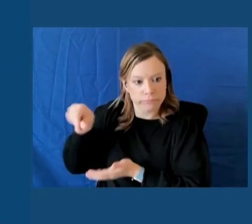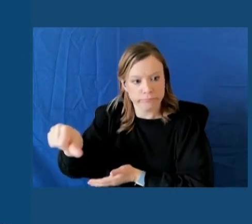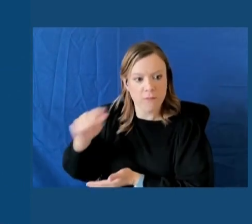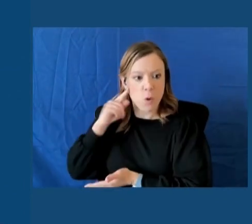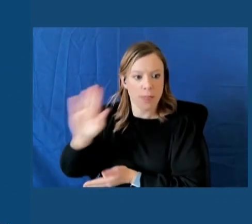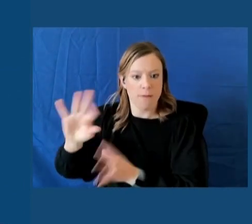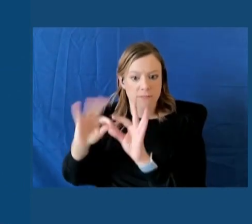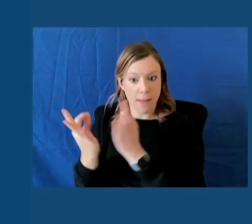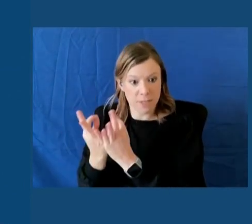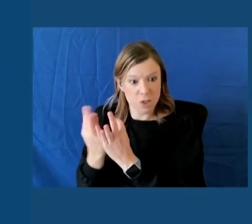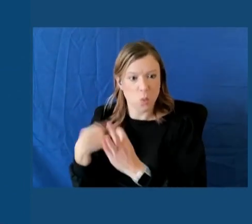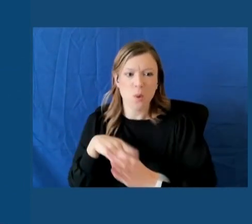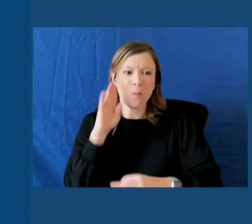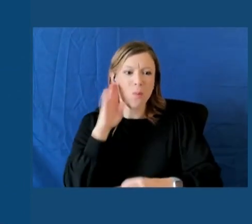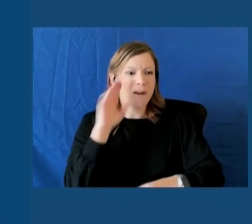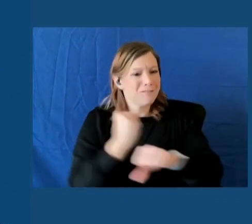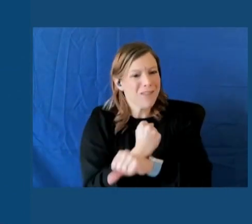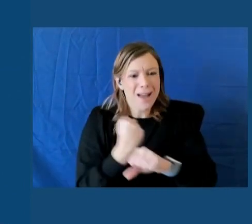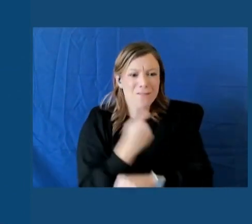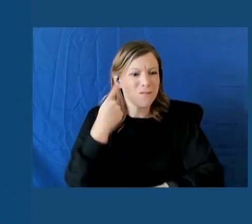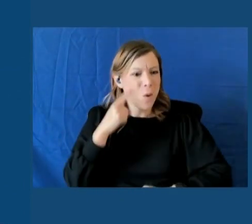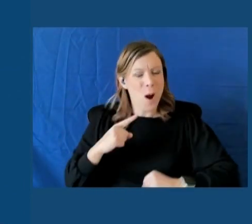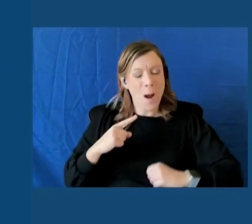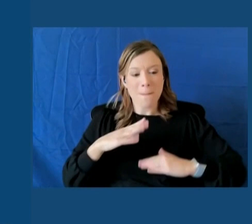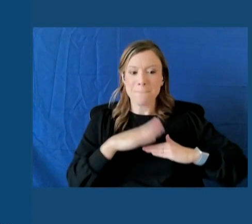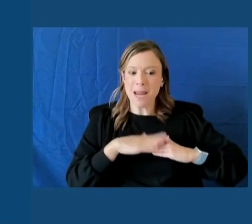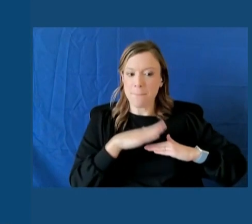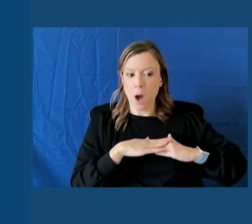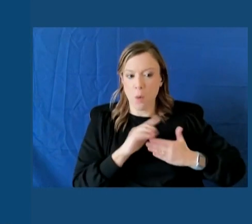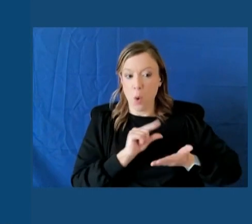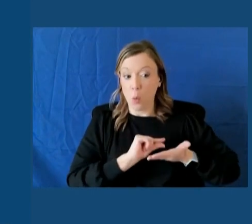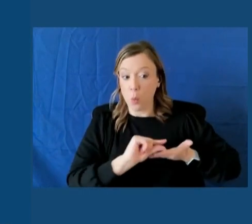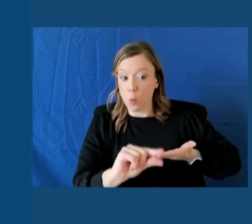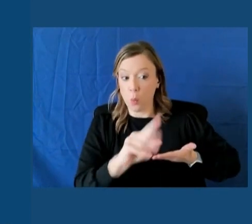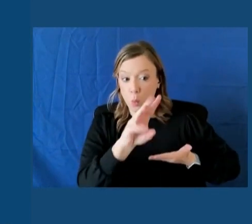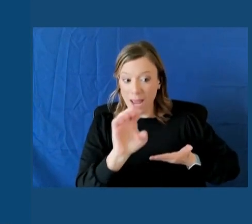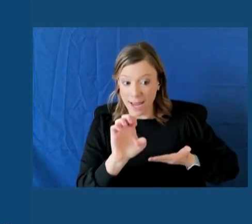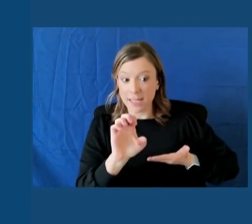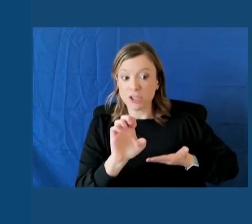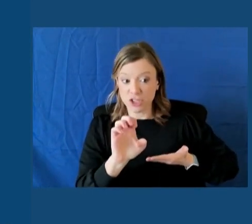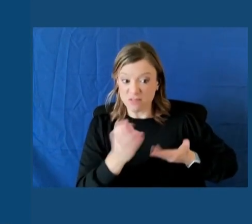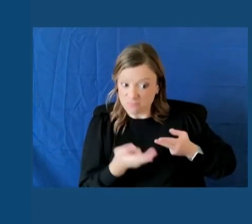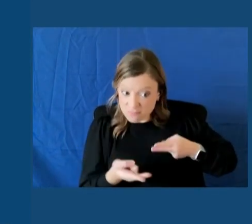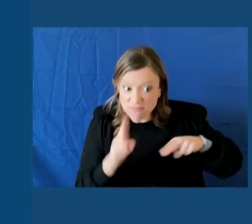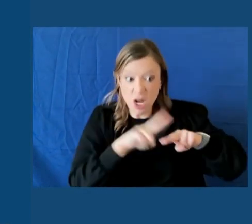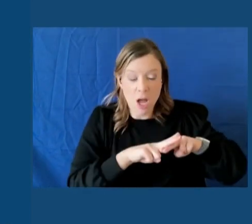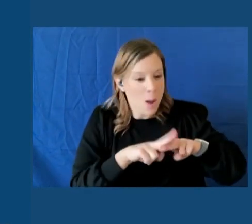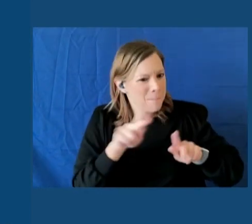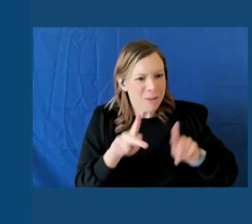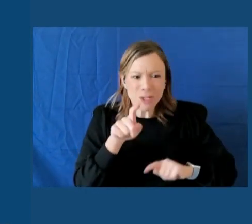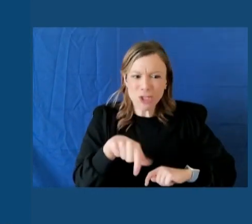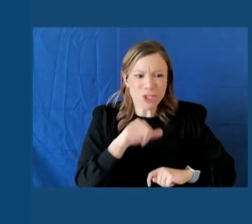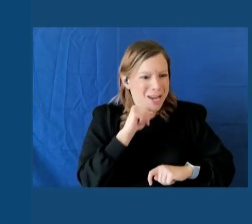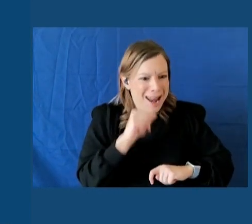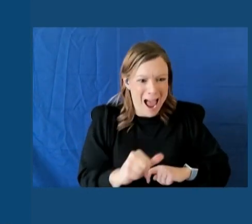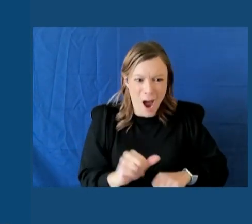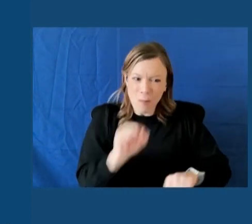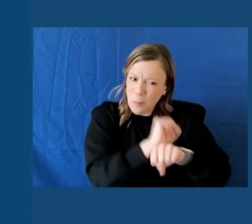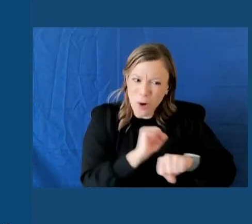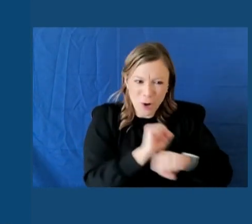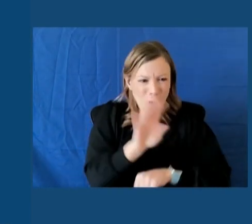workers because no one should labor 40 hours a week and still live below the poverty line.